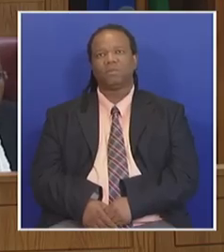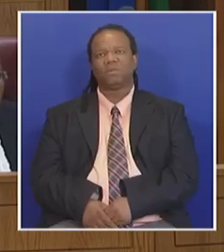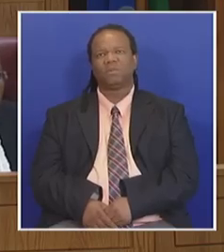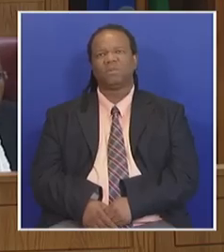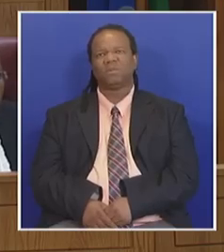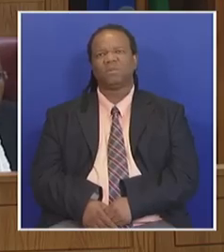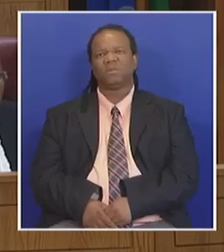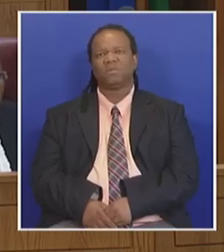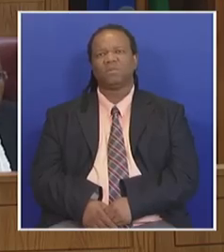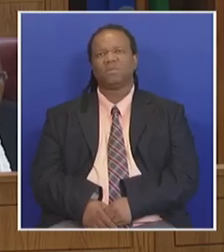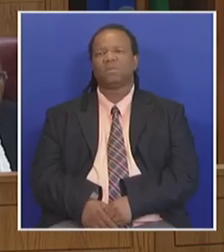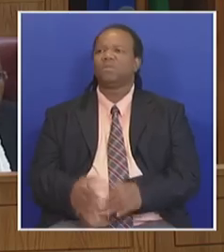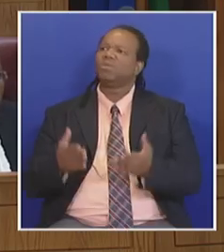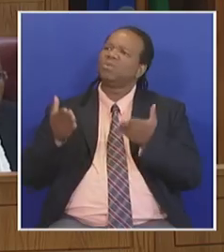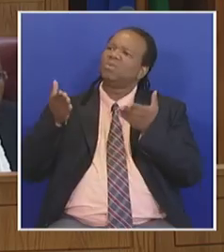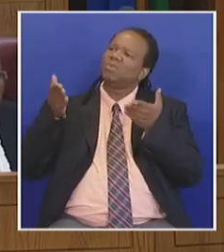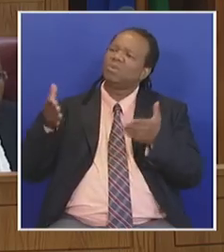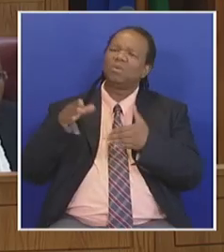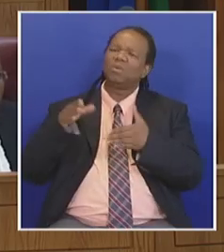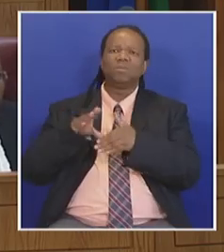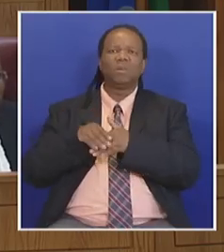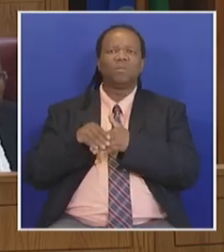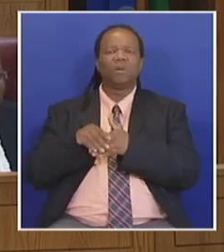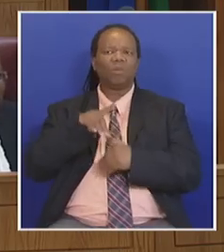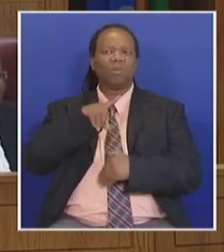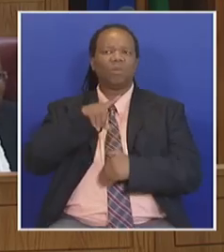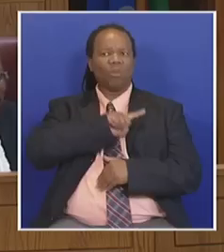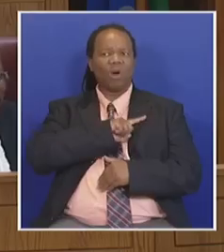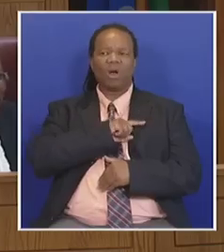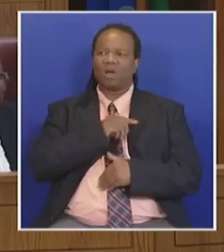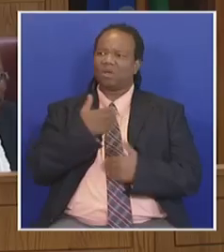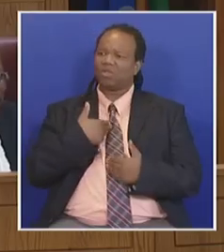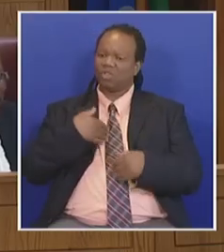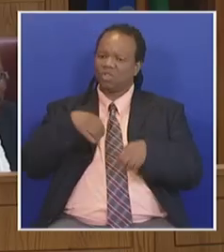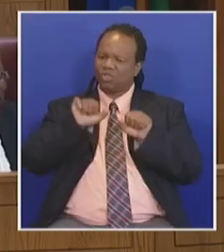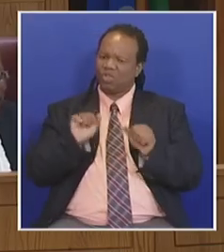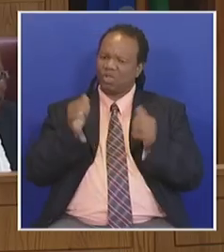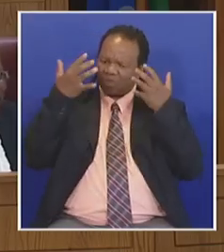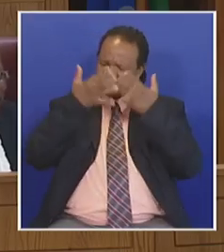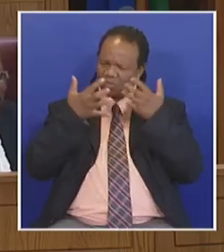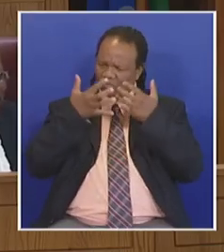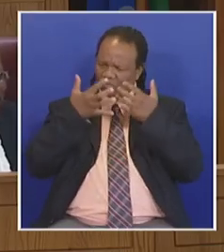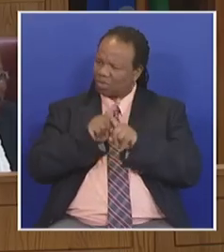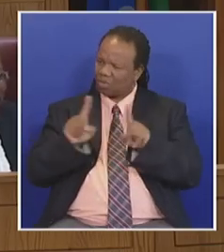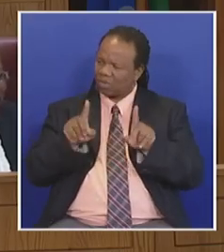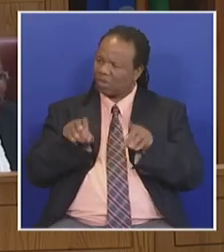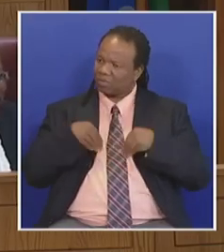You are confusing the chair, and that is not allowed. Because the chair must always keep a clear